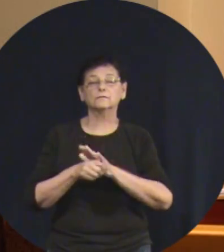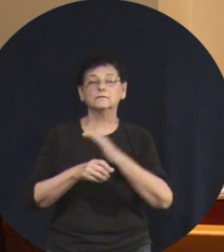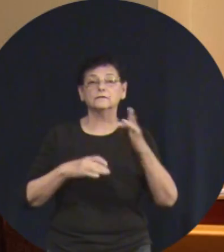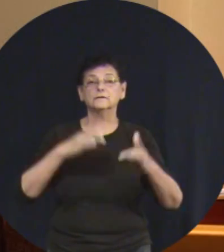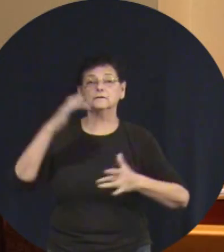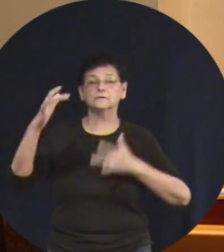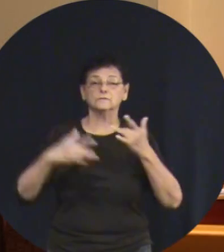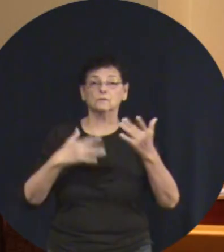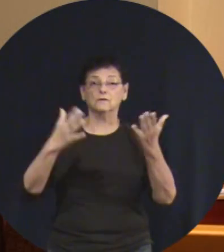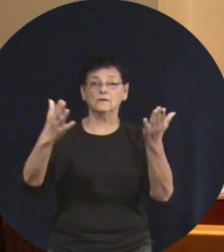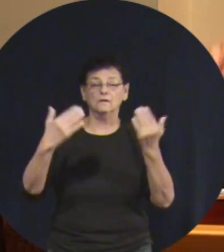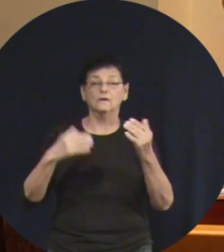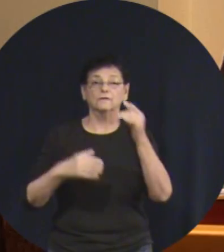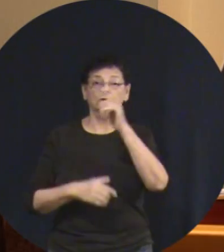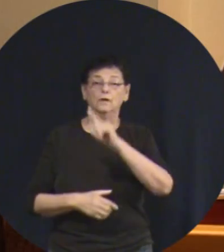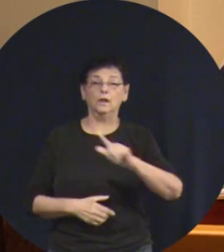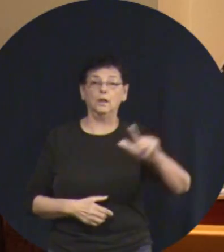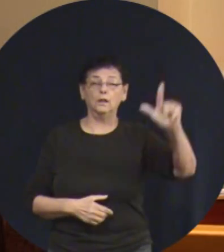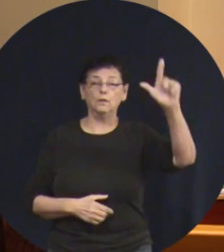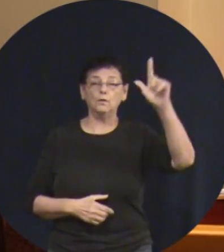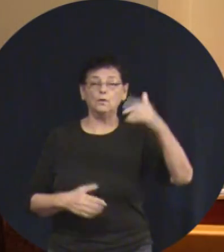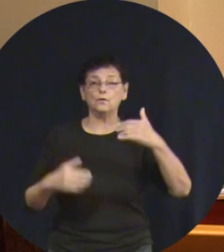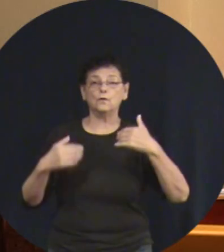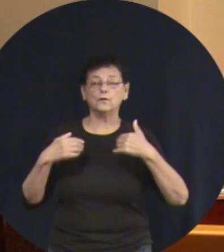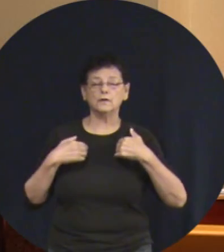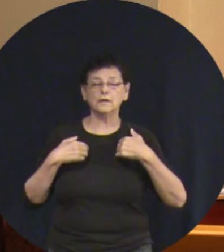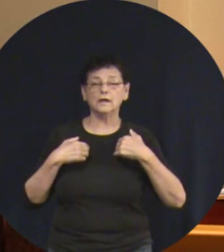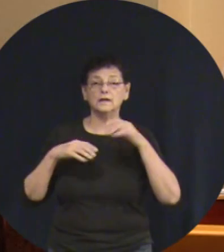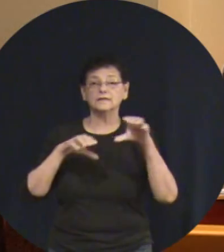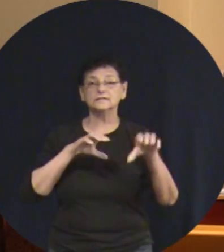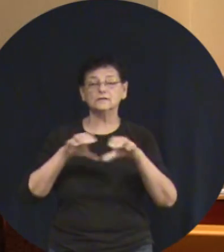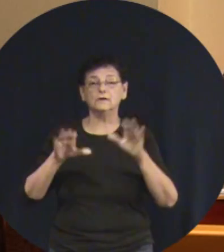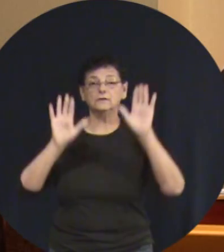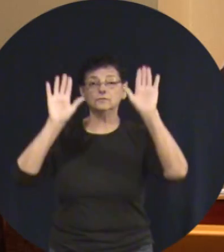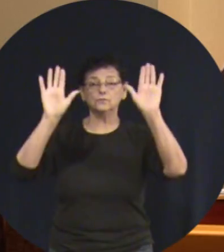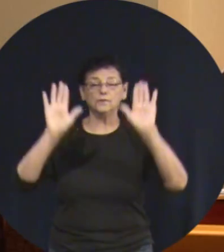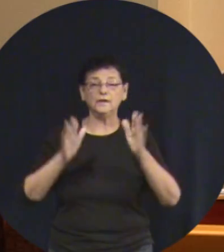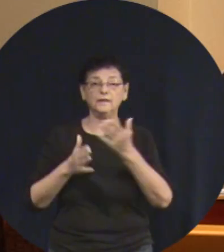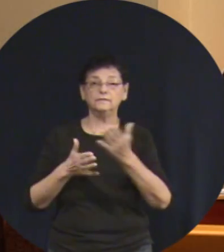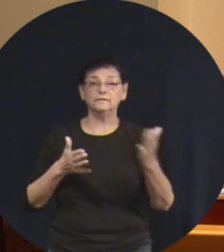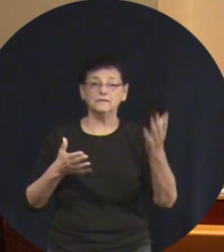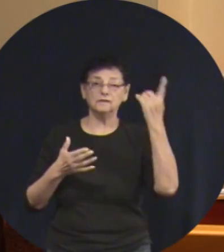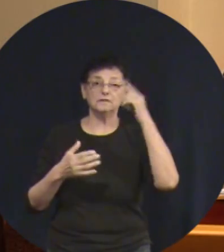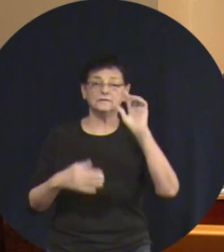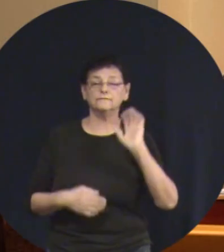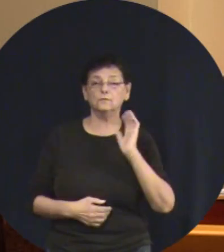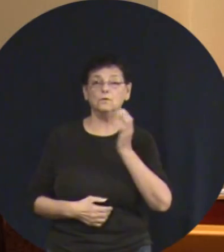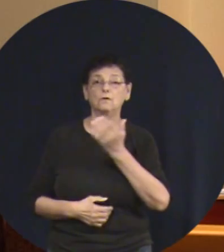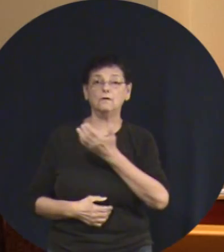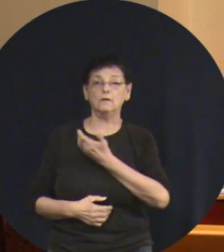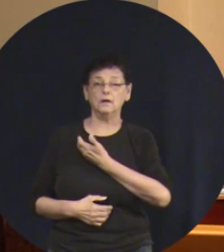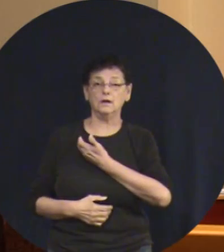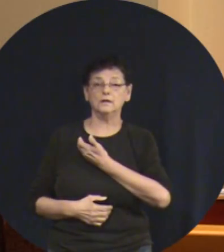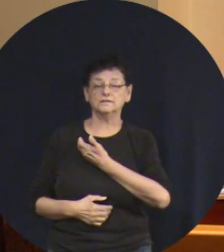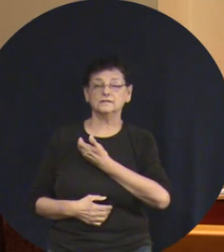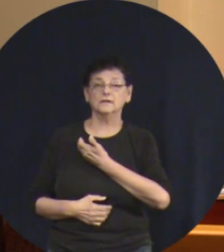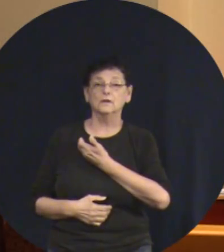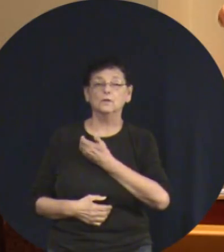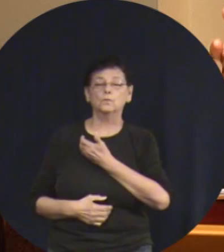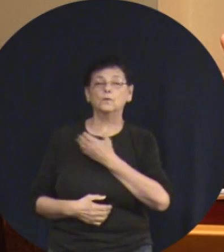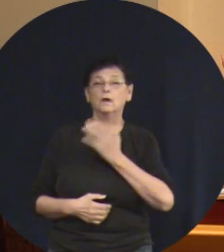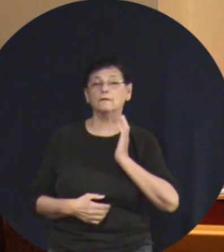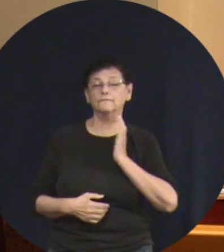with joy. The Lord has done great things for